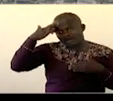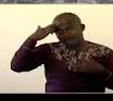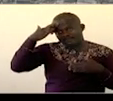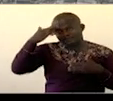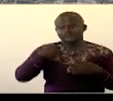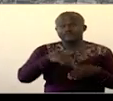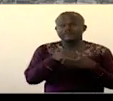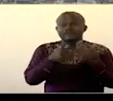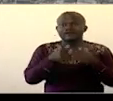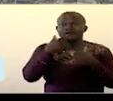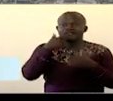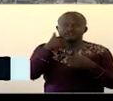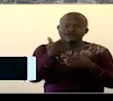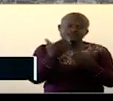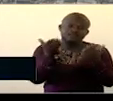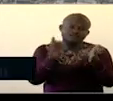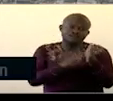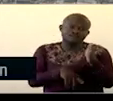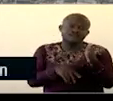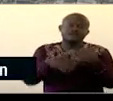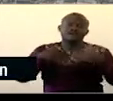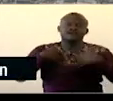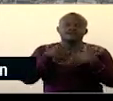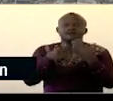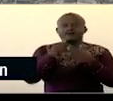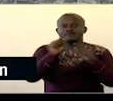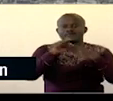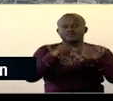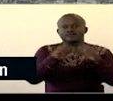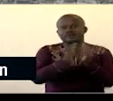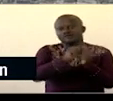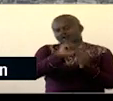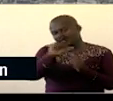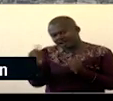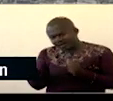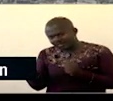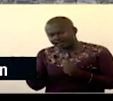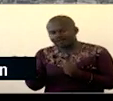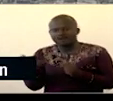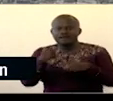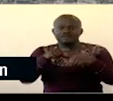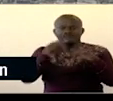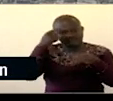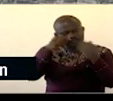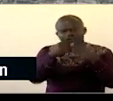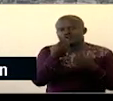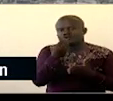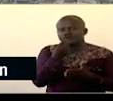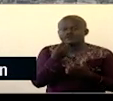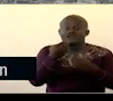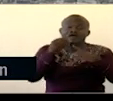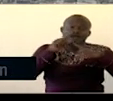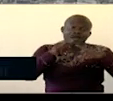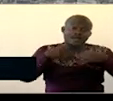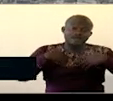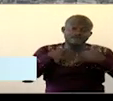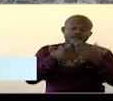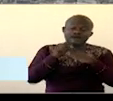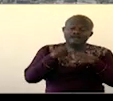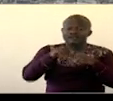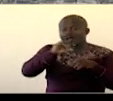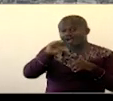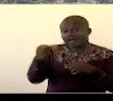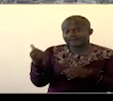we have said that animals can depend on other animals for food. Animals can also depend